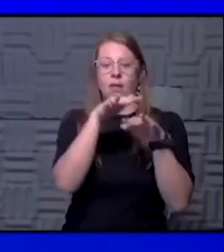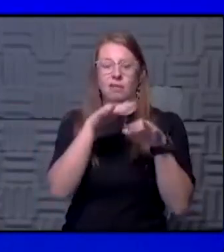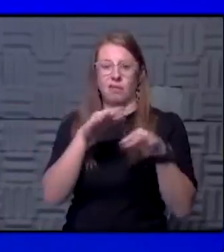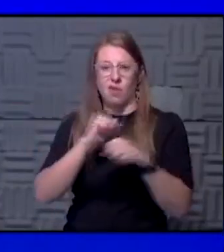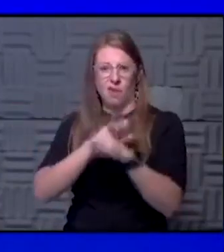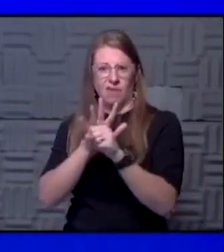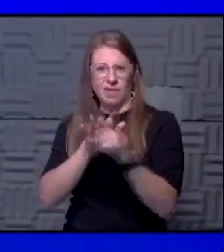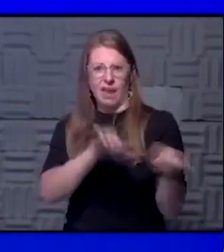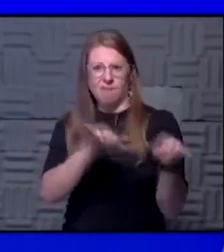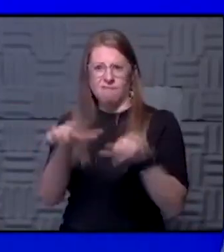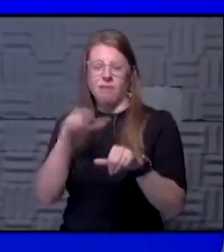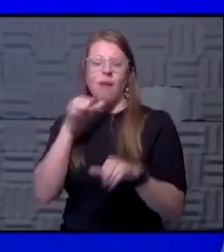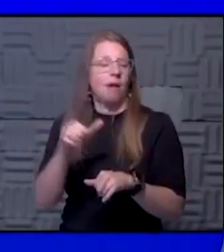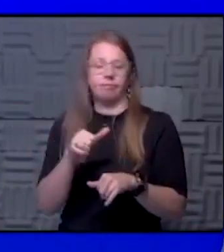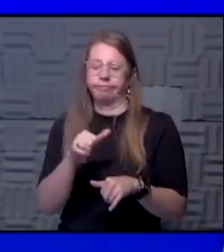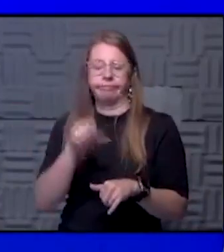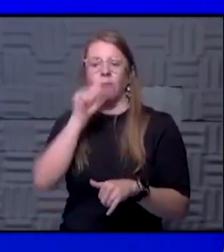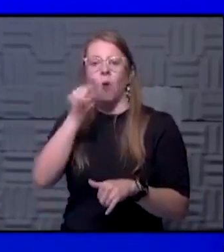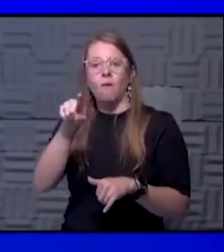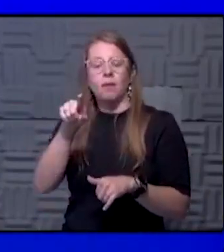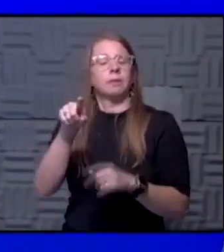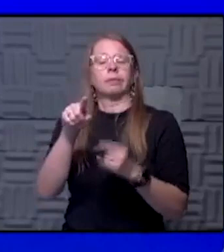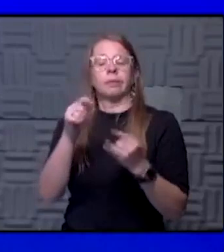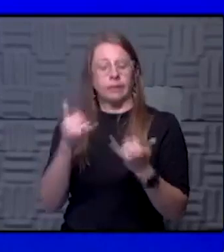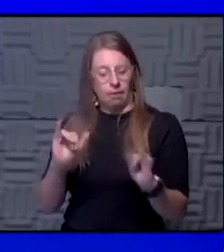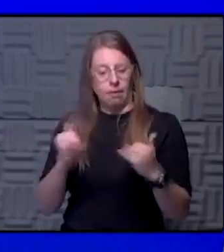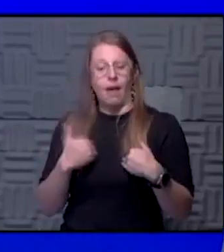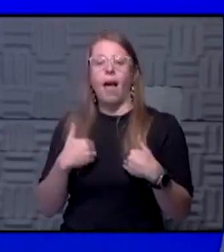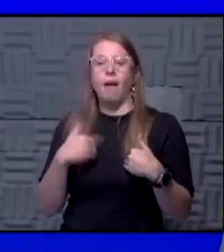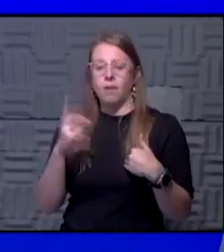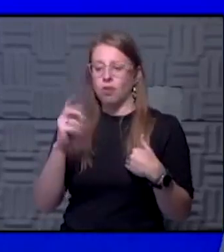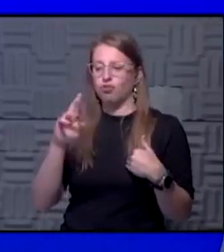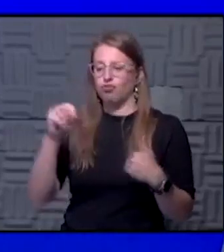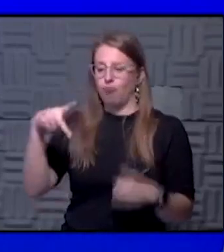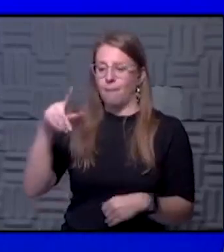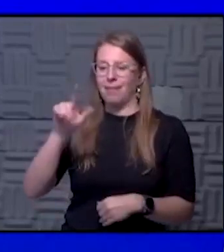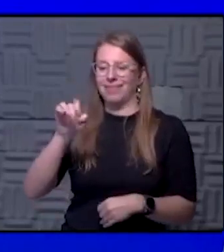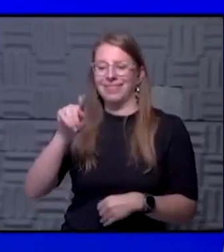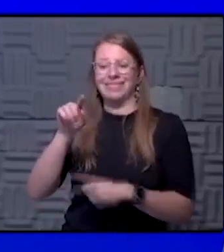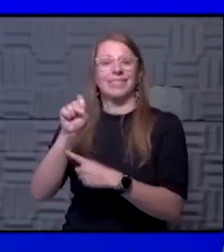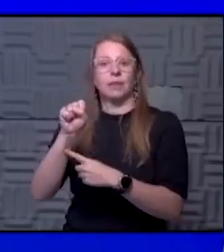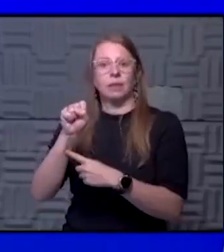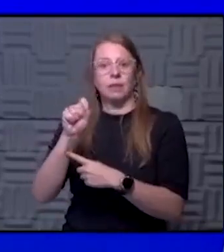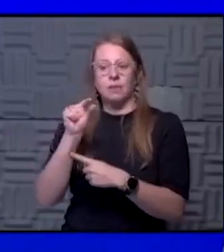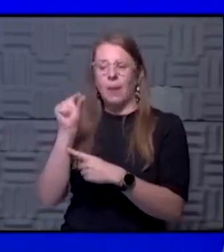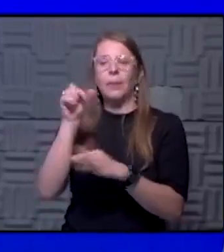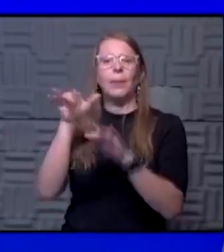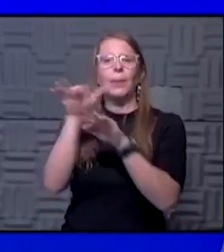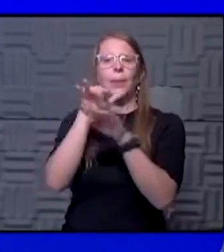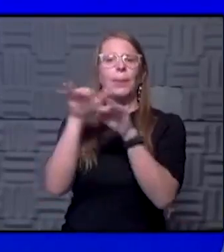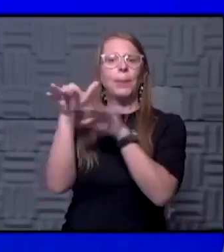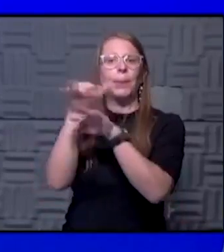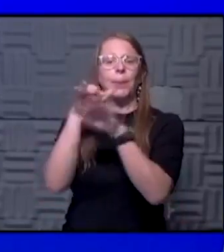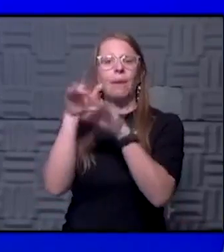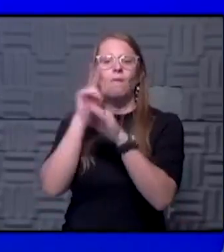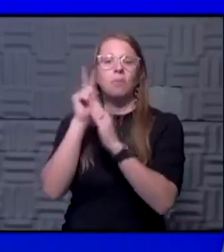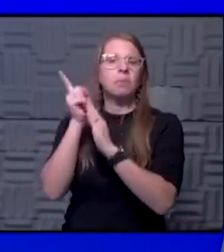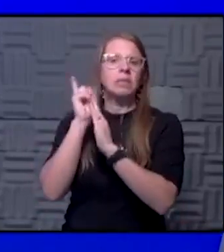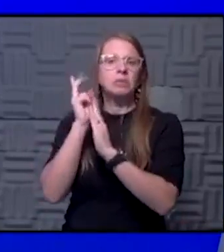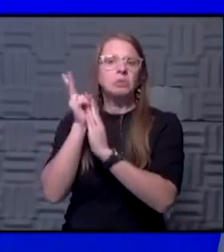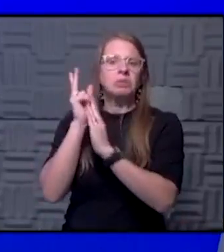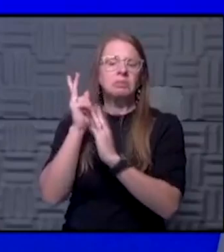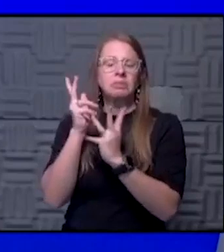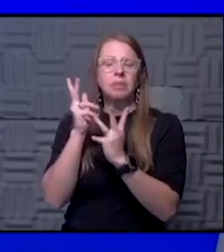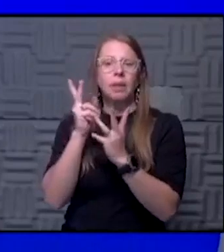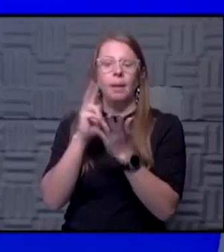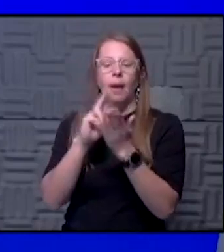is. We still have the droplets, as you said. Those droplets may hang in, especially the smaller ones, may hang in the air for minutes, but it's